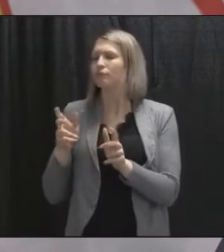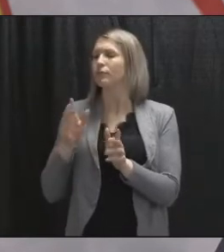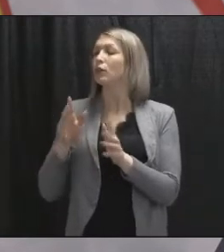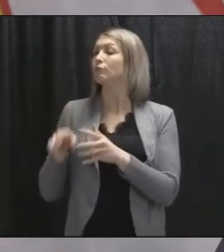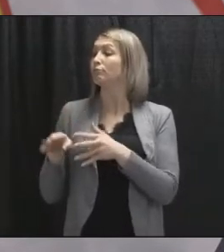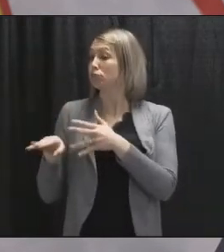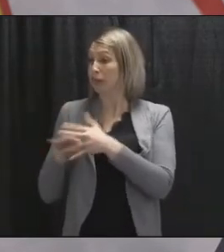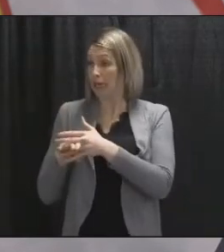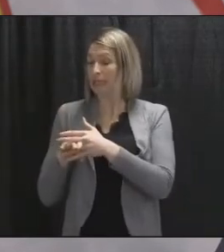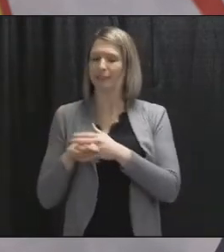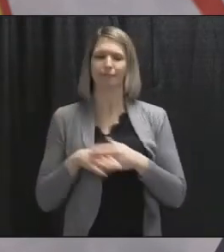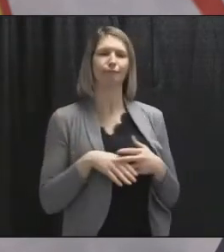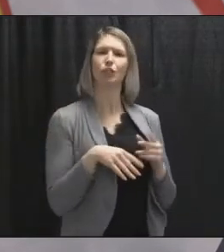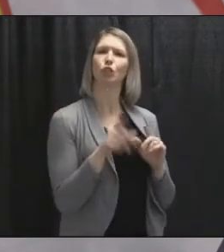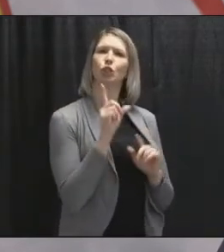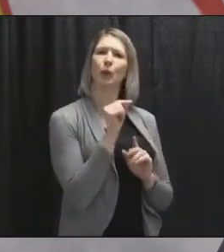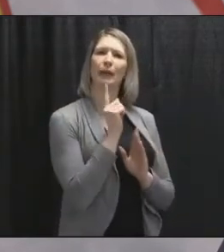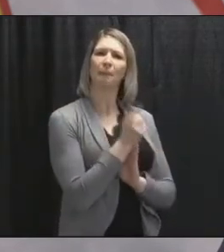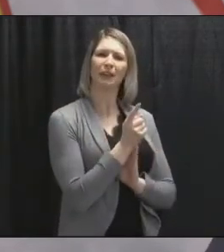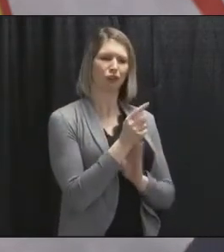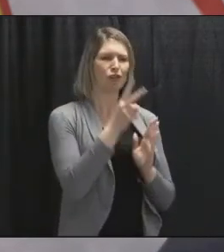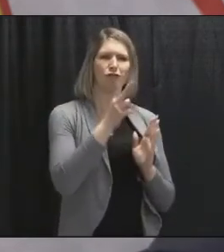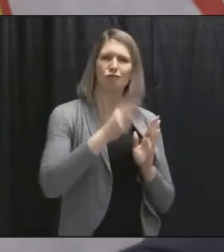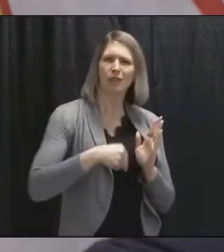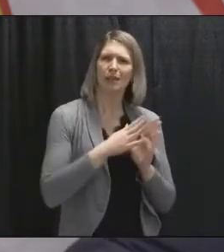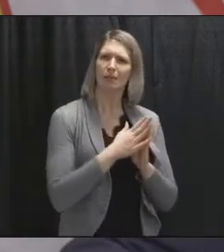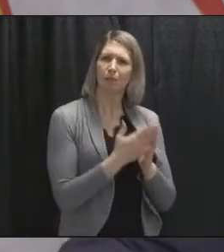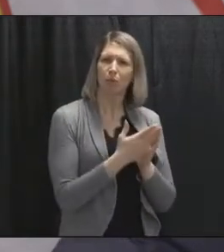in supporting them in what is a very unusual time for them.